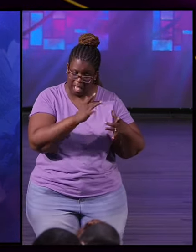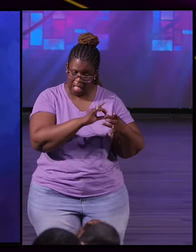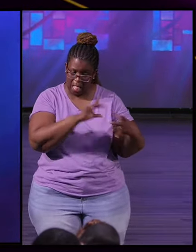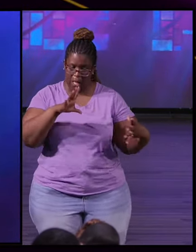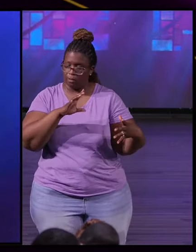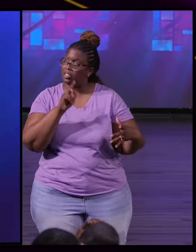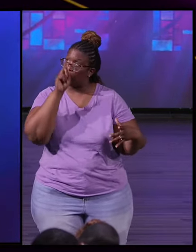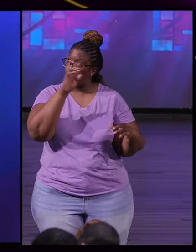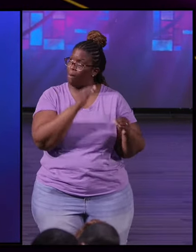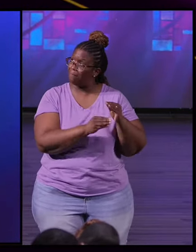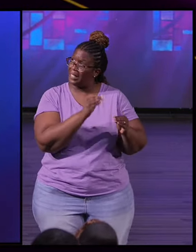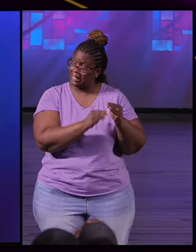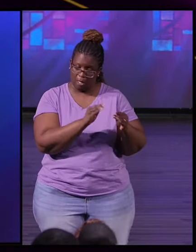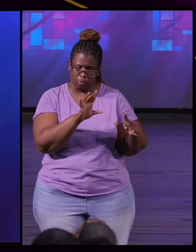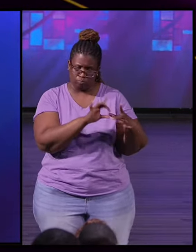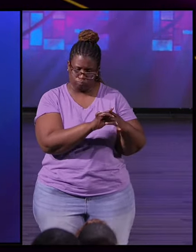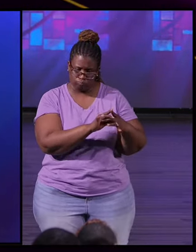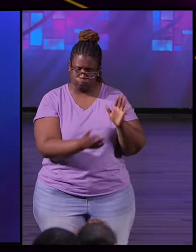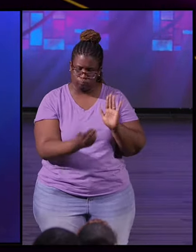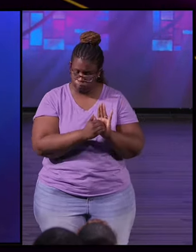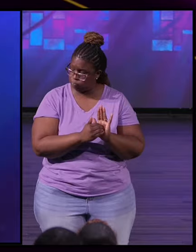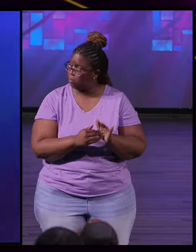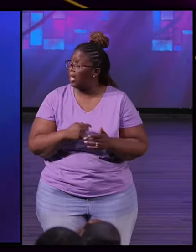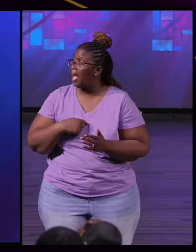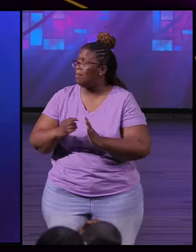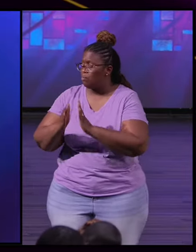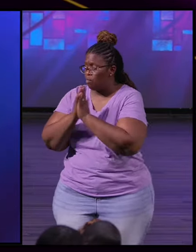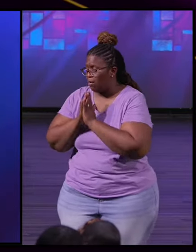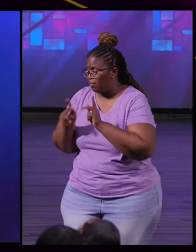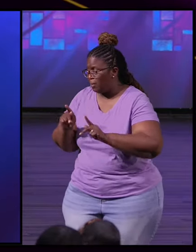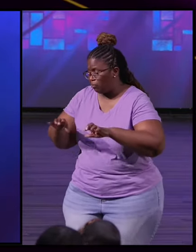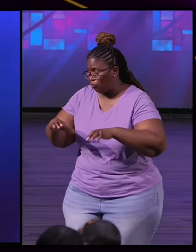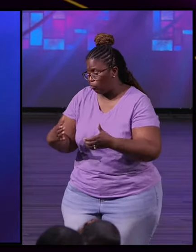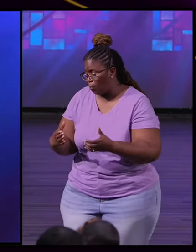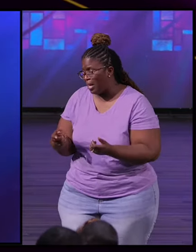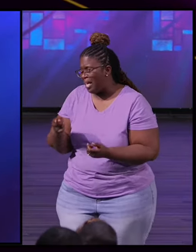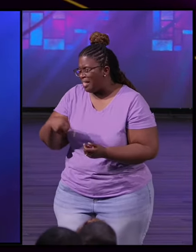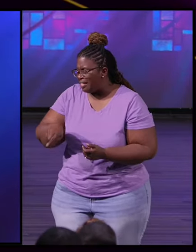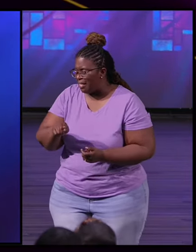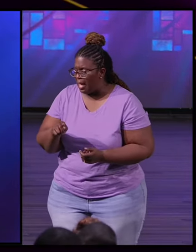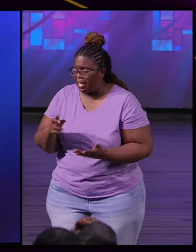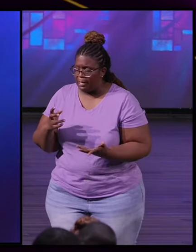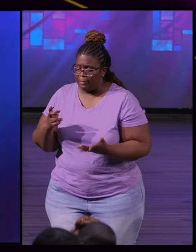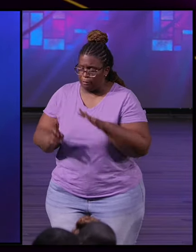name of the Lord. God, I'm praying for people that are back in the room, but